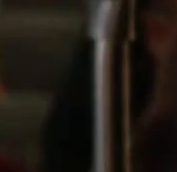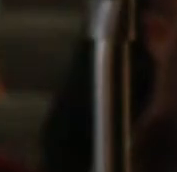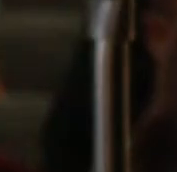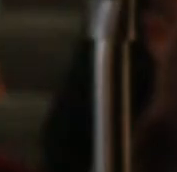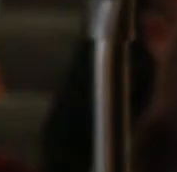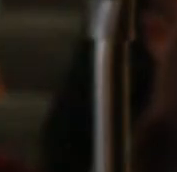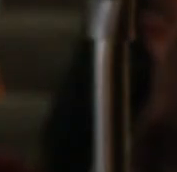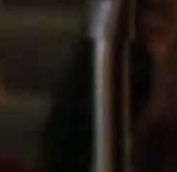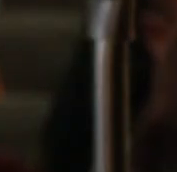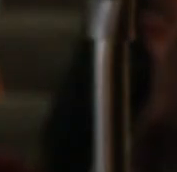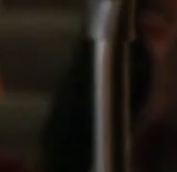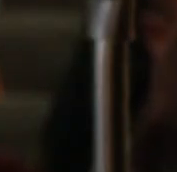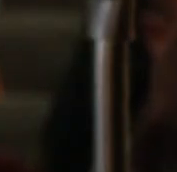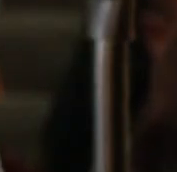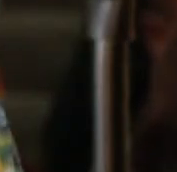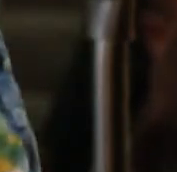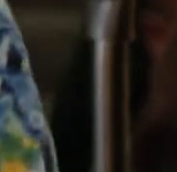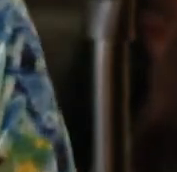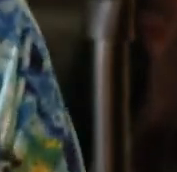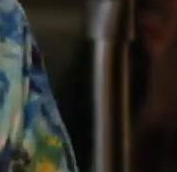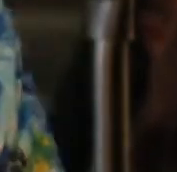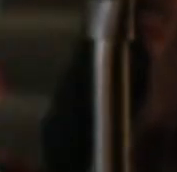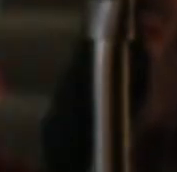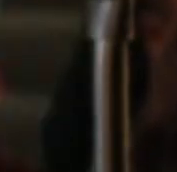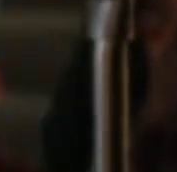you next